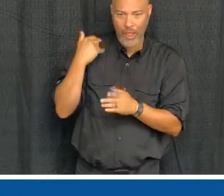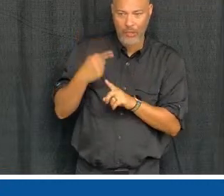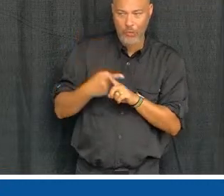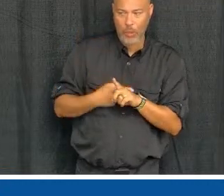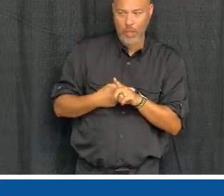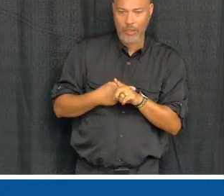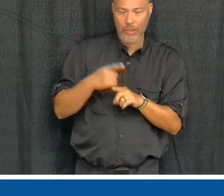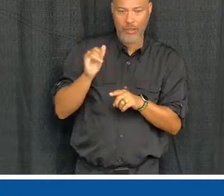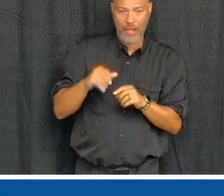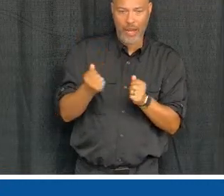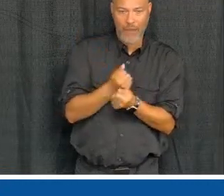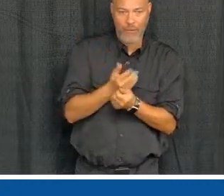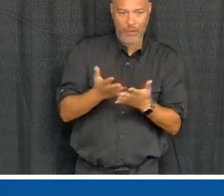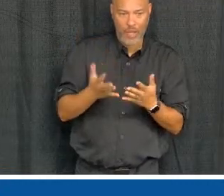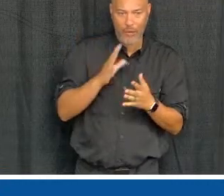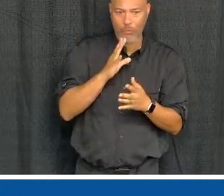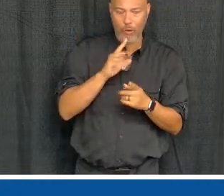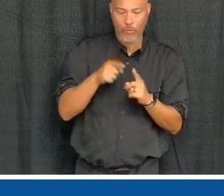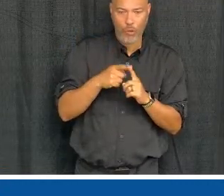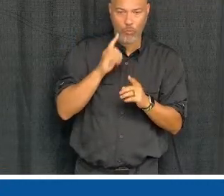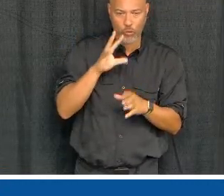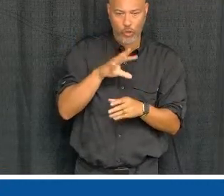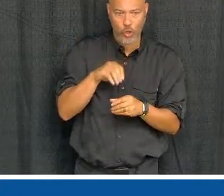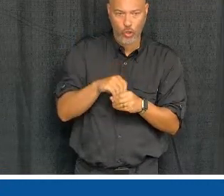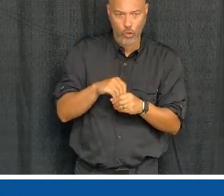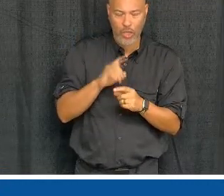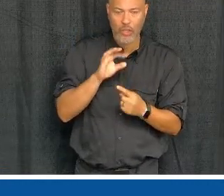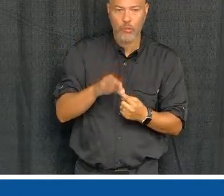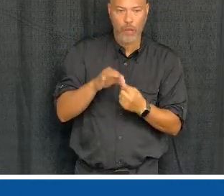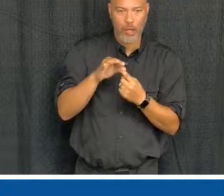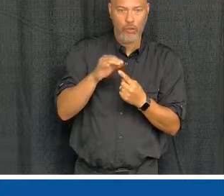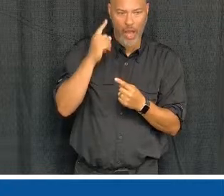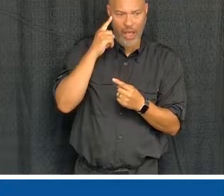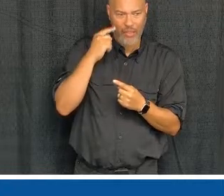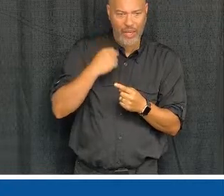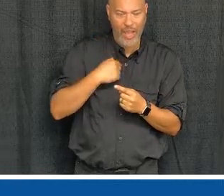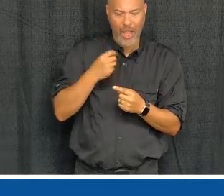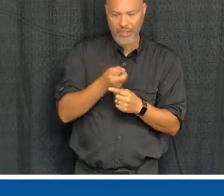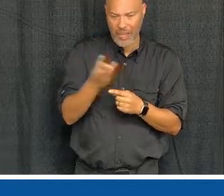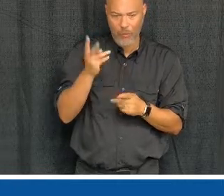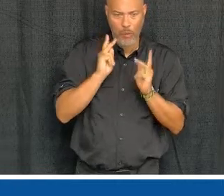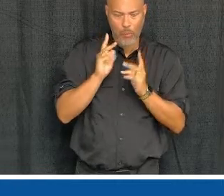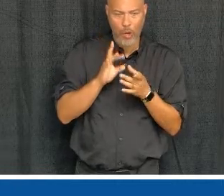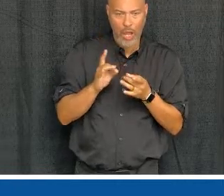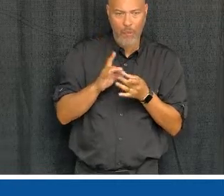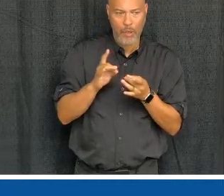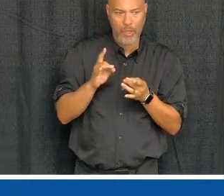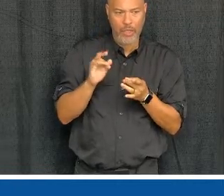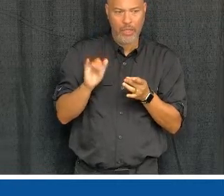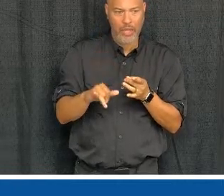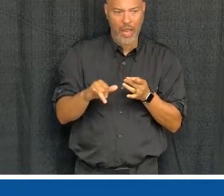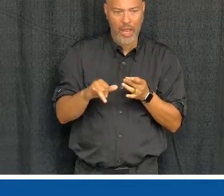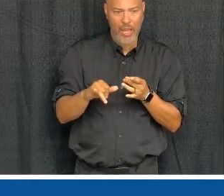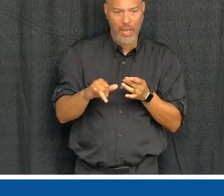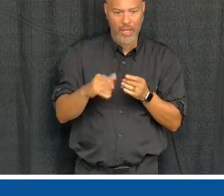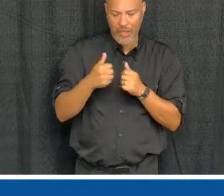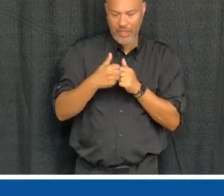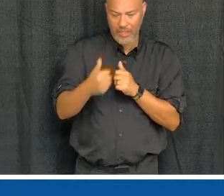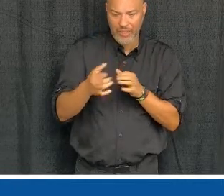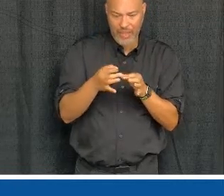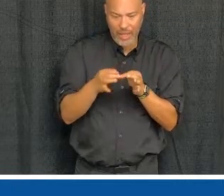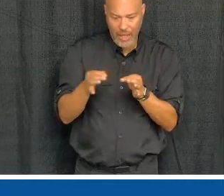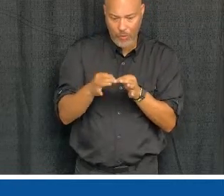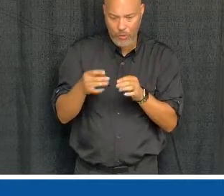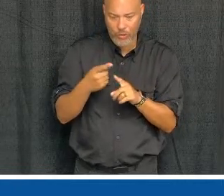that everything that was spoke to was included, especially several people commented that if the distance language